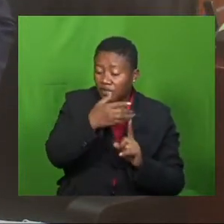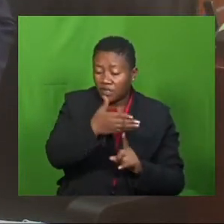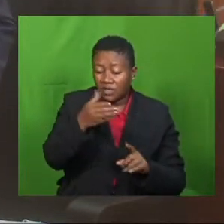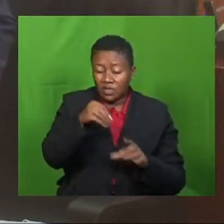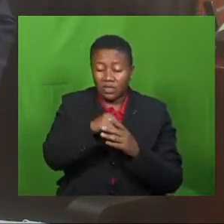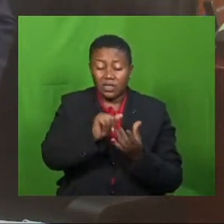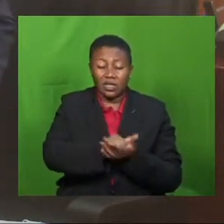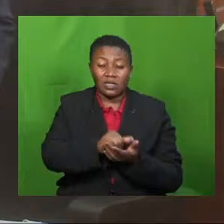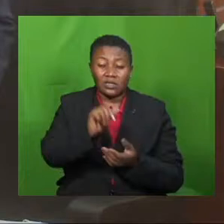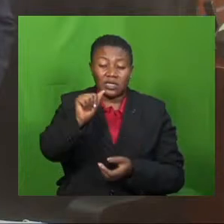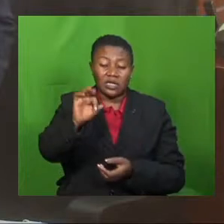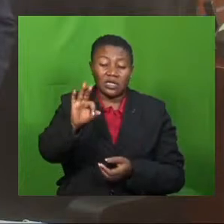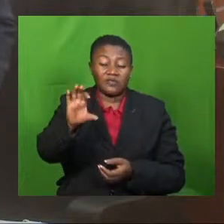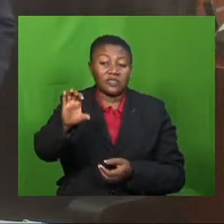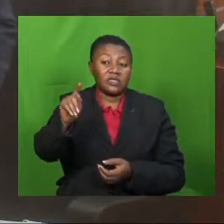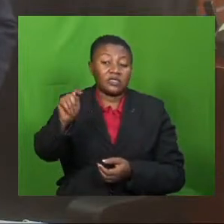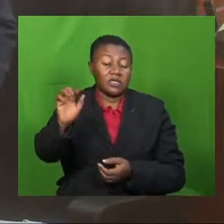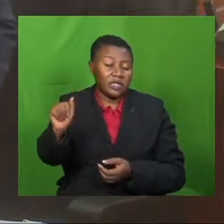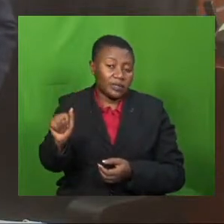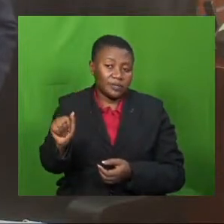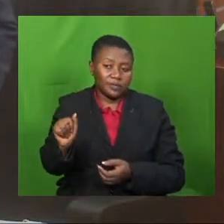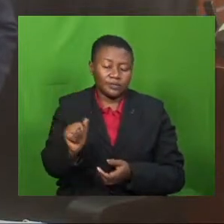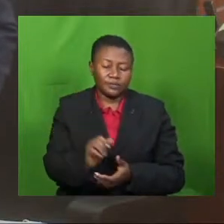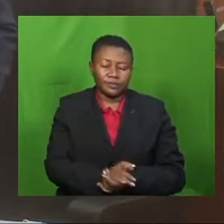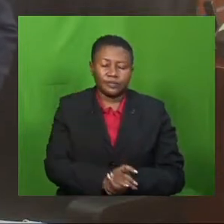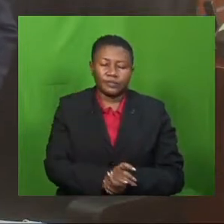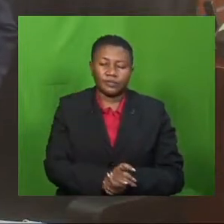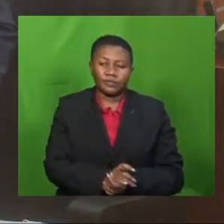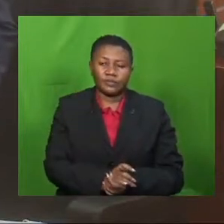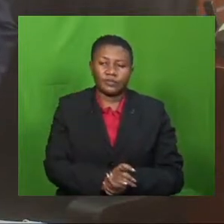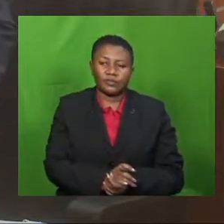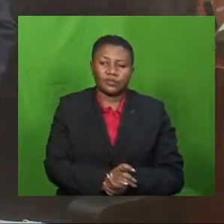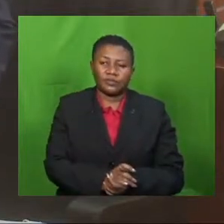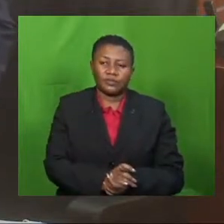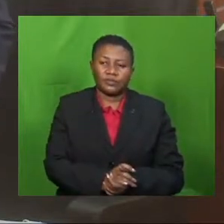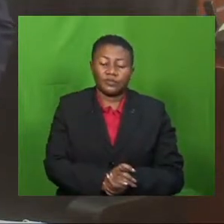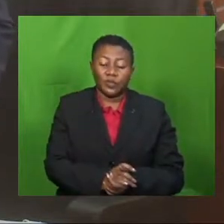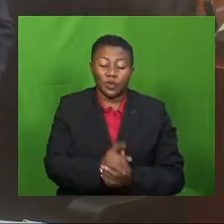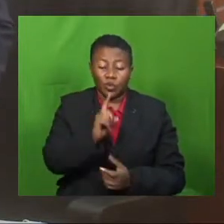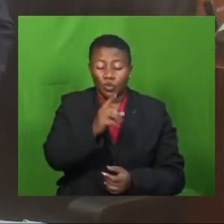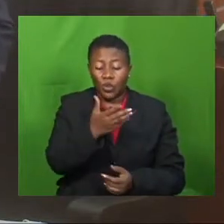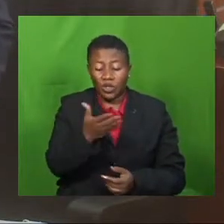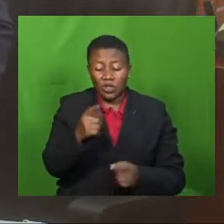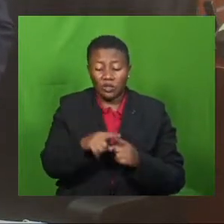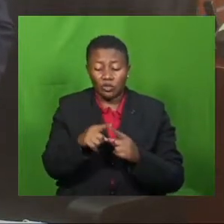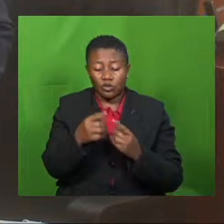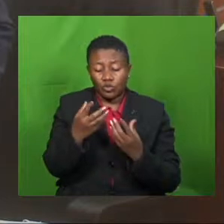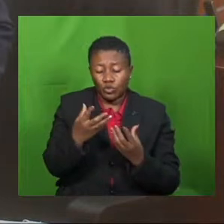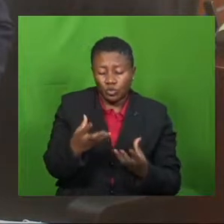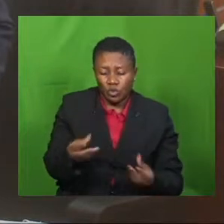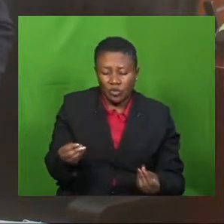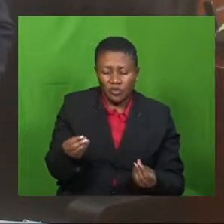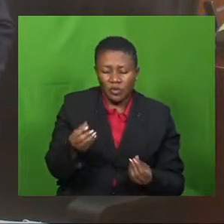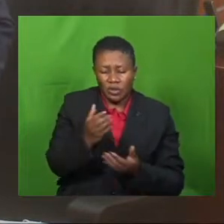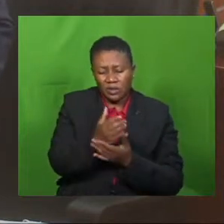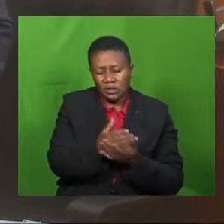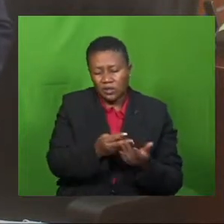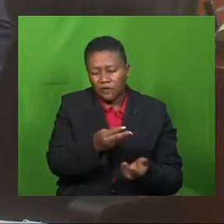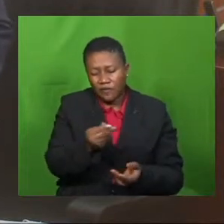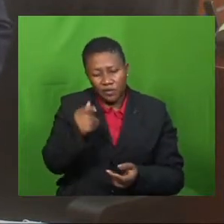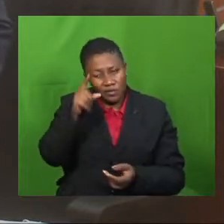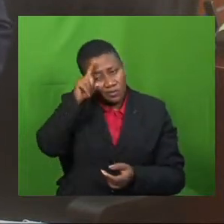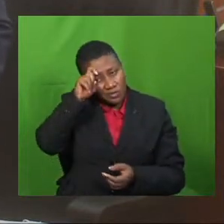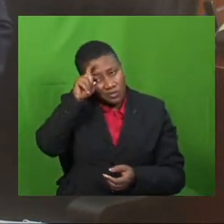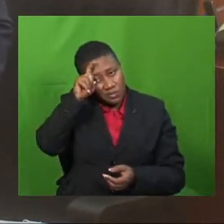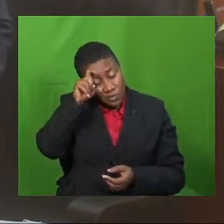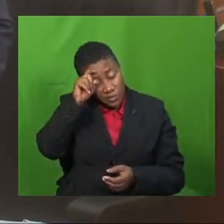Area. Speaker, is one recipe to cure a lot of mischief and imbalance